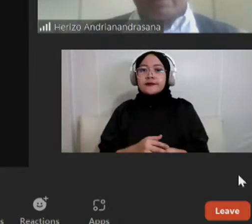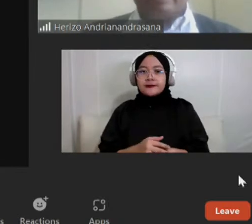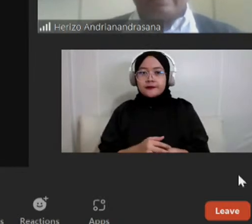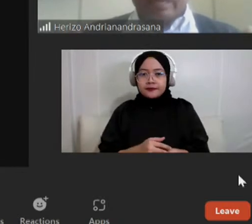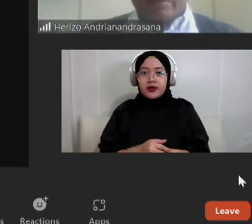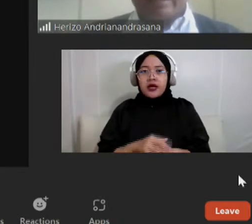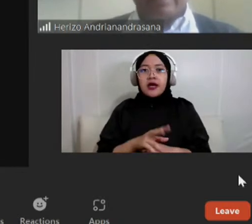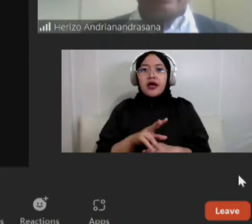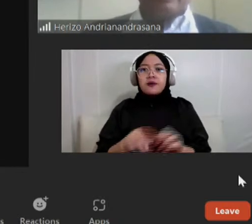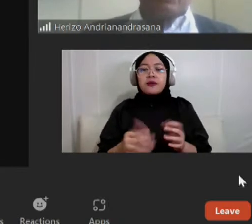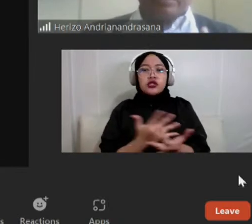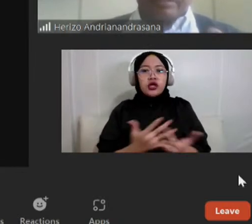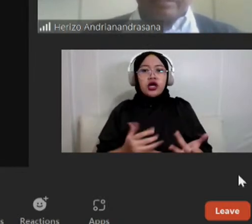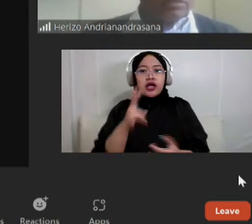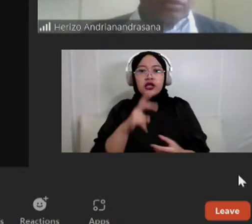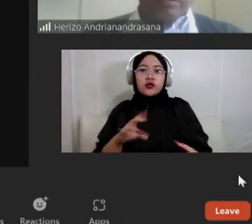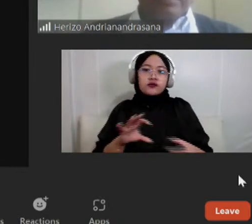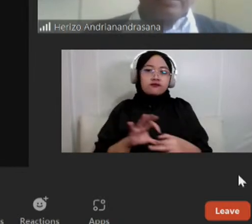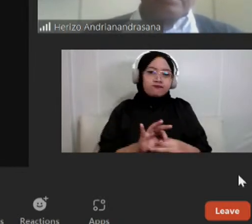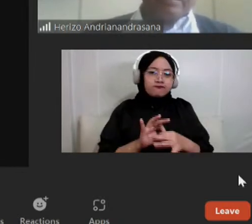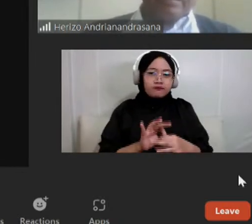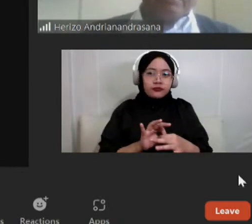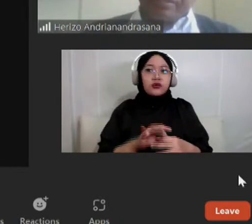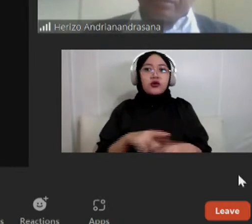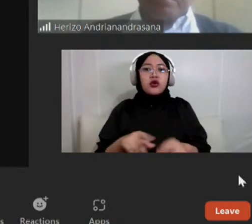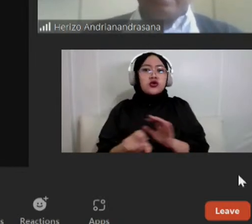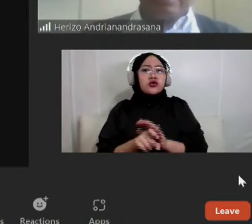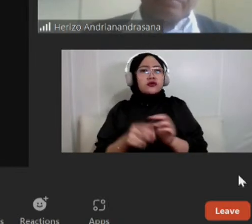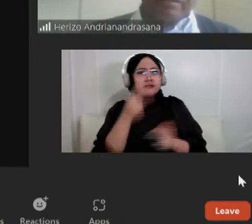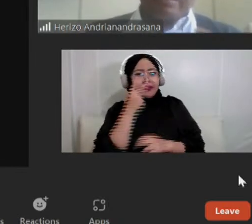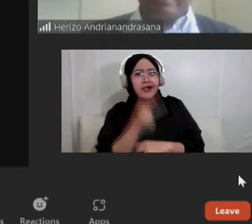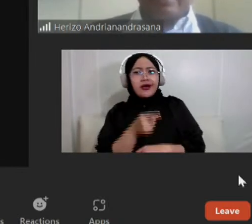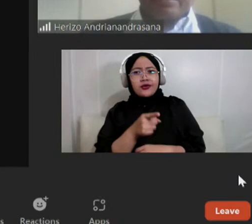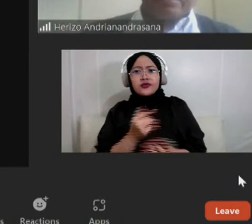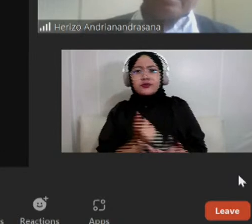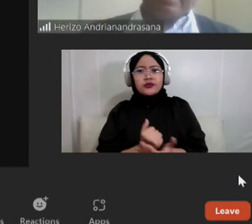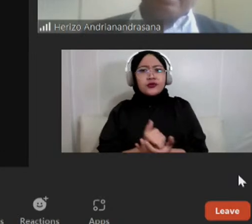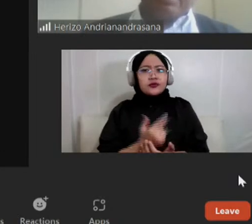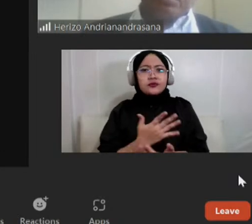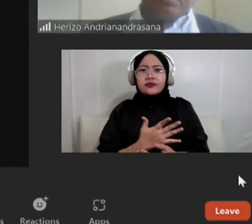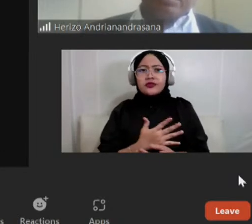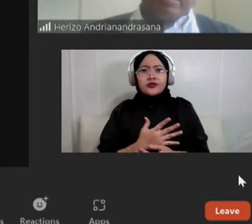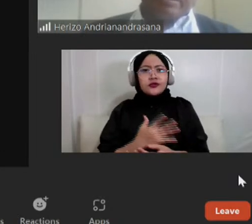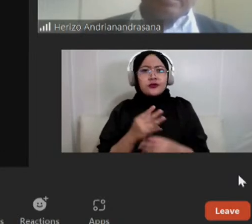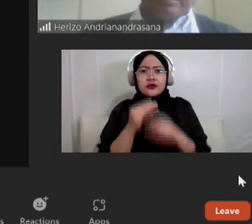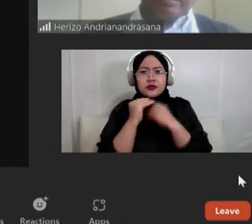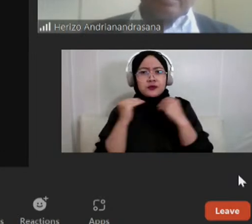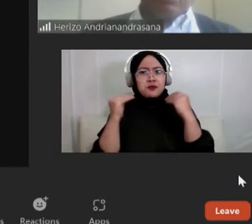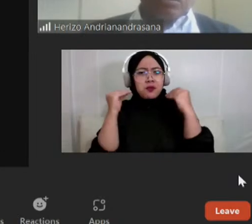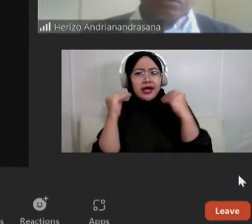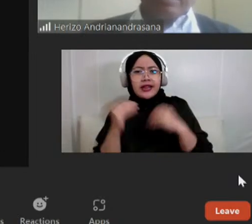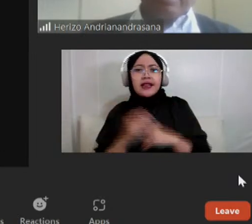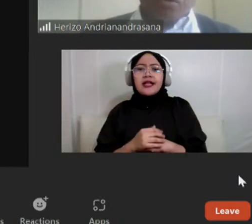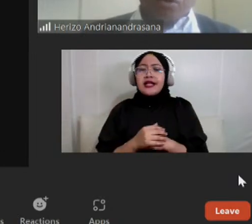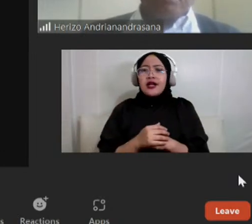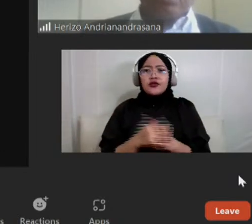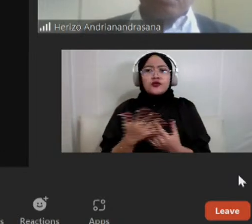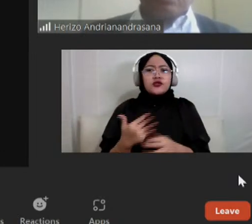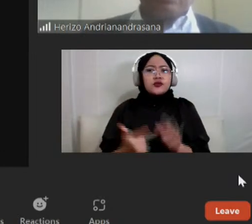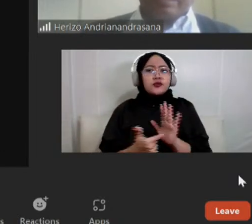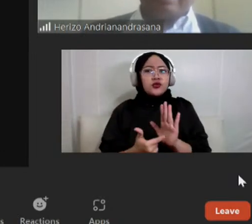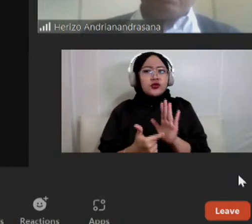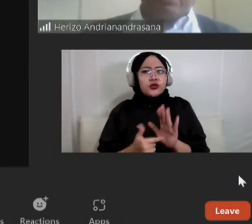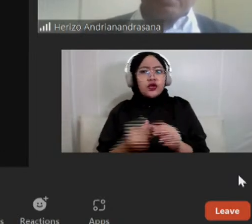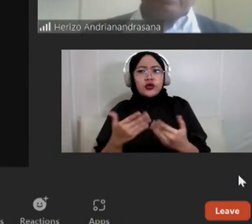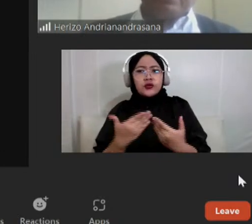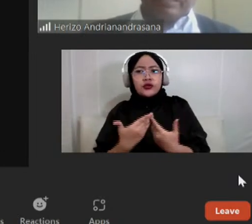need to be integrated, they need to understand and look at them. They smile, they listen to instructions, and also they are open